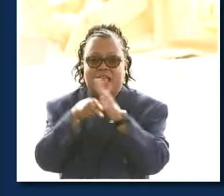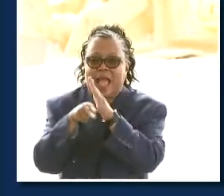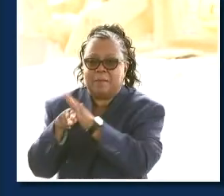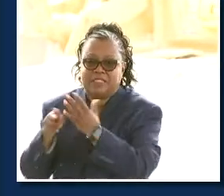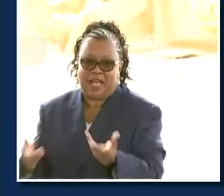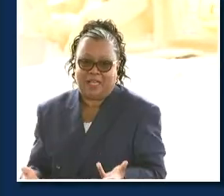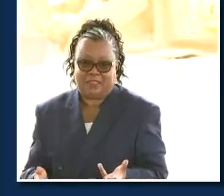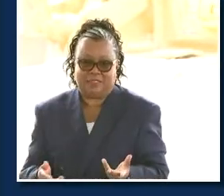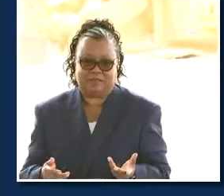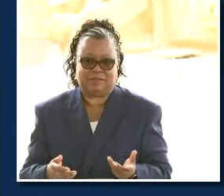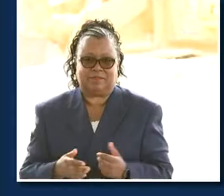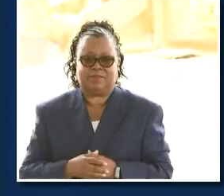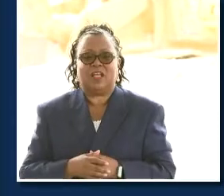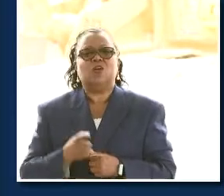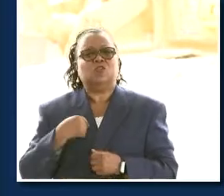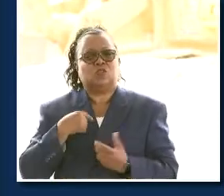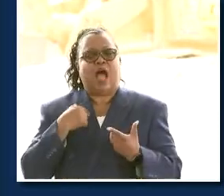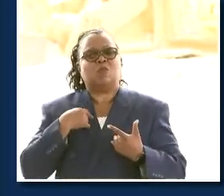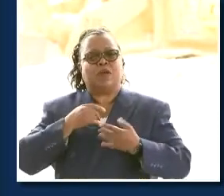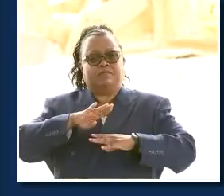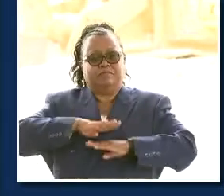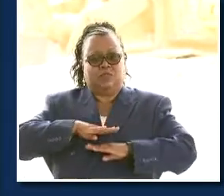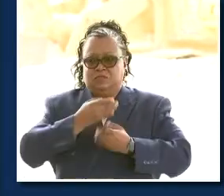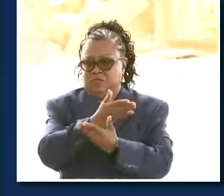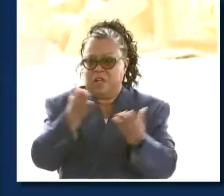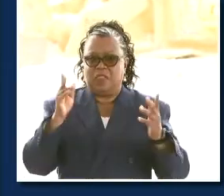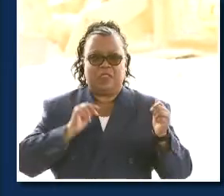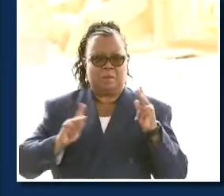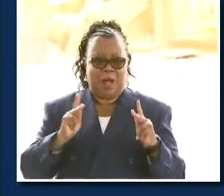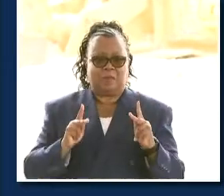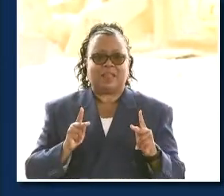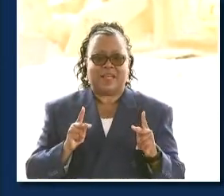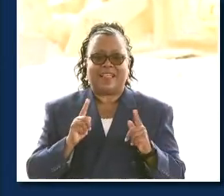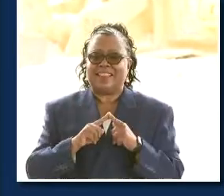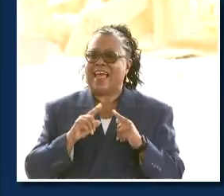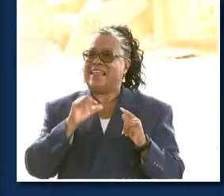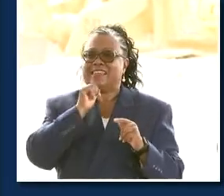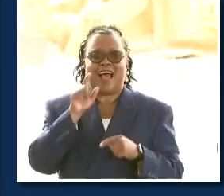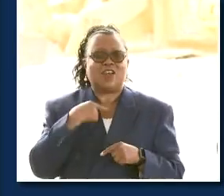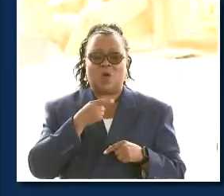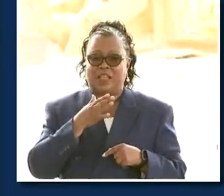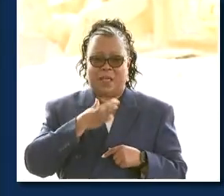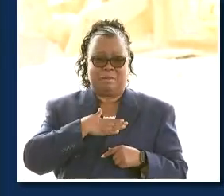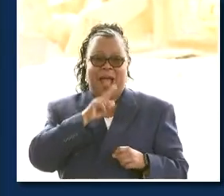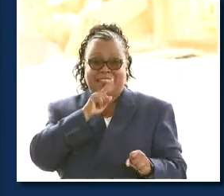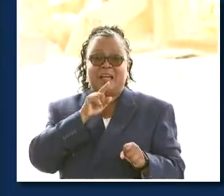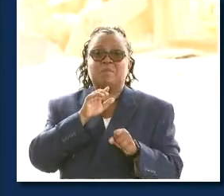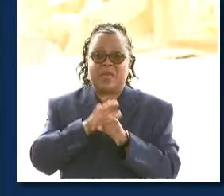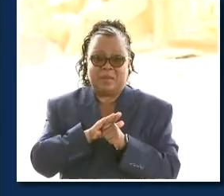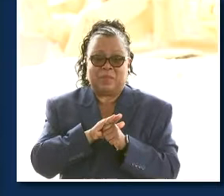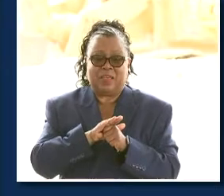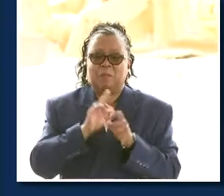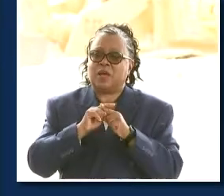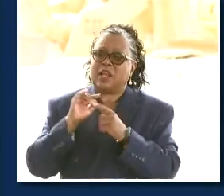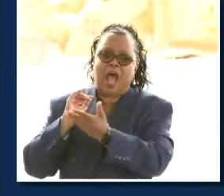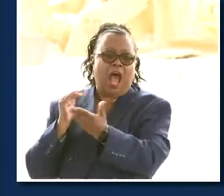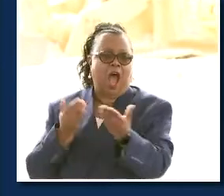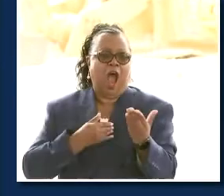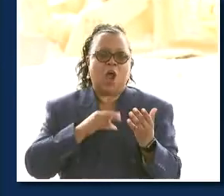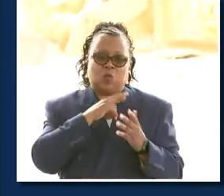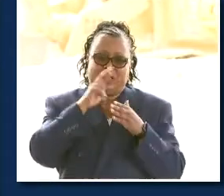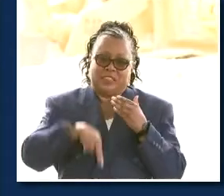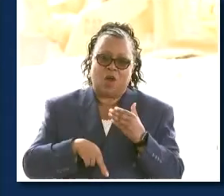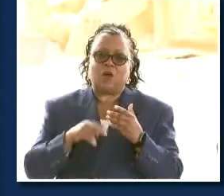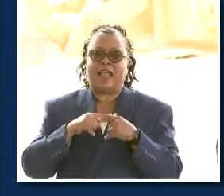homicides. So I want to reassure the public that not only of my commitment, but of our resolve to